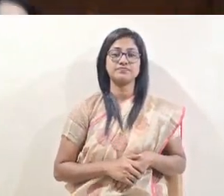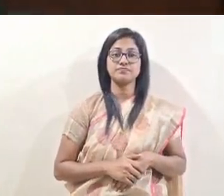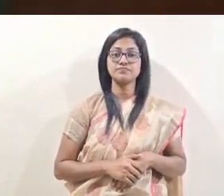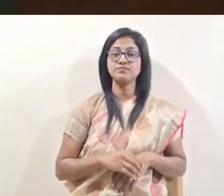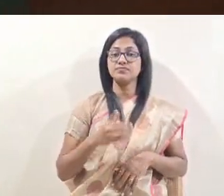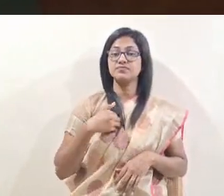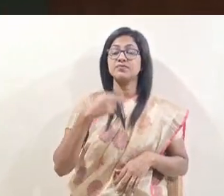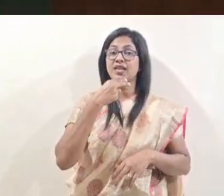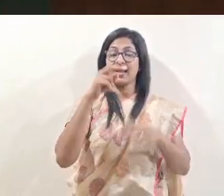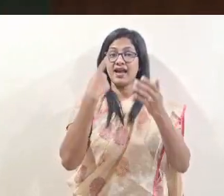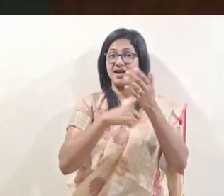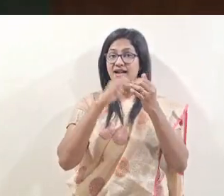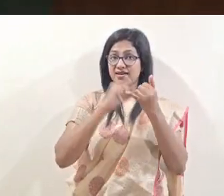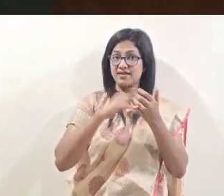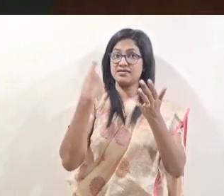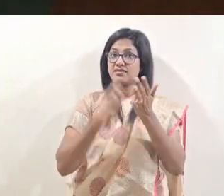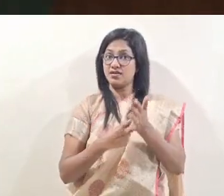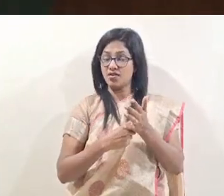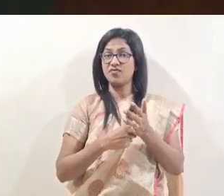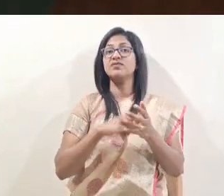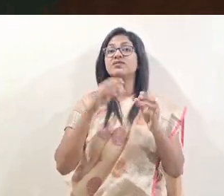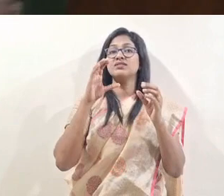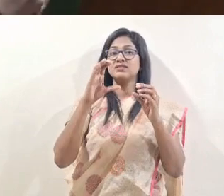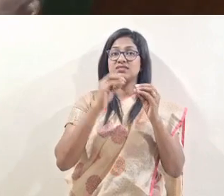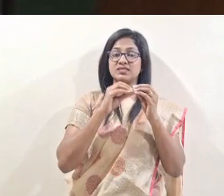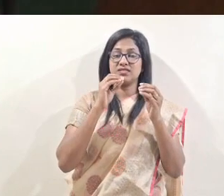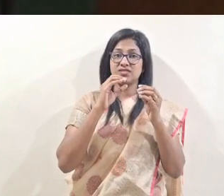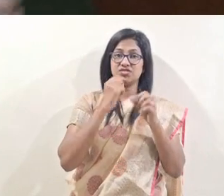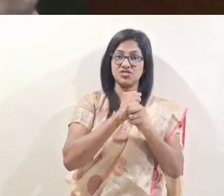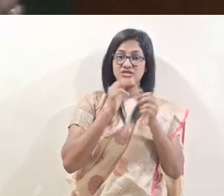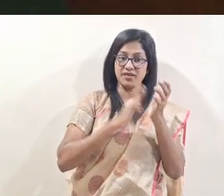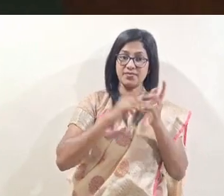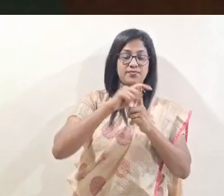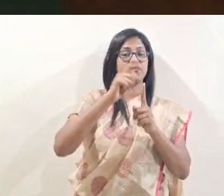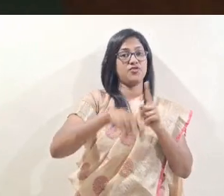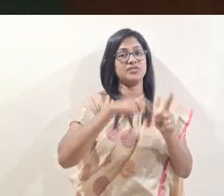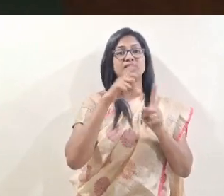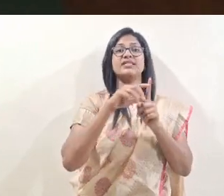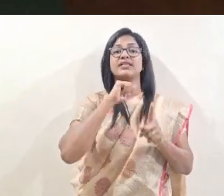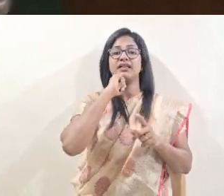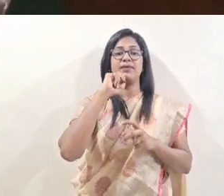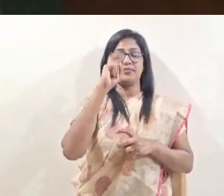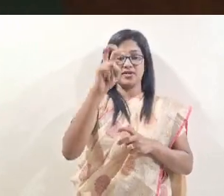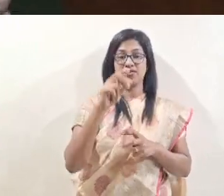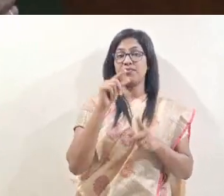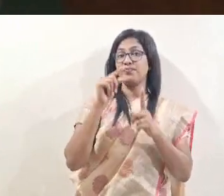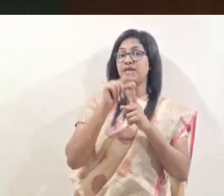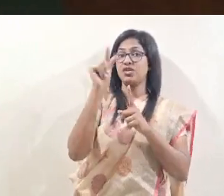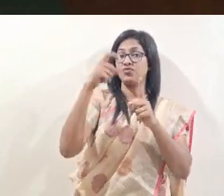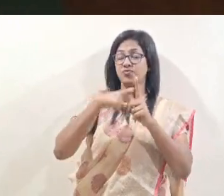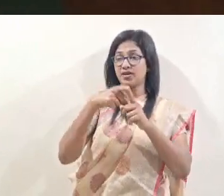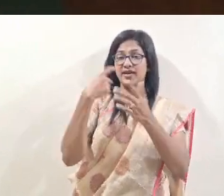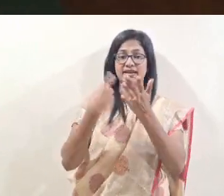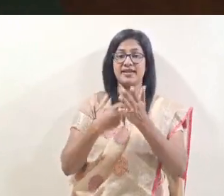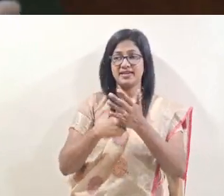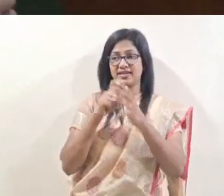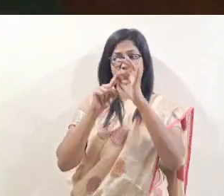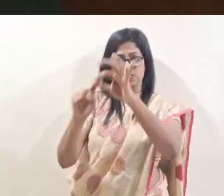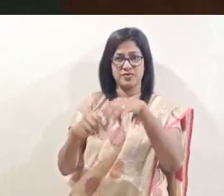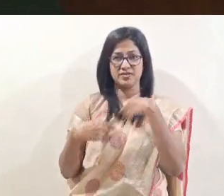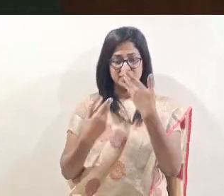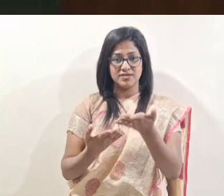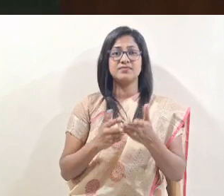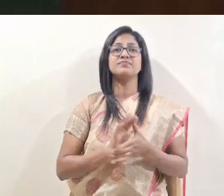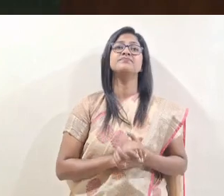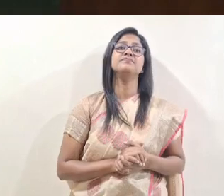Sir, I am R.S. Rao, CGM project, Delhi Metro. My question is, sir, to PUK Reddy, sir. Because, sir, it is actually under